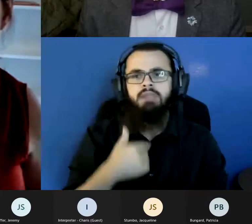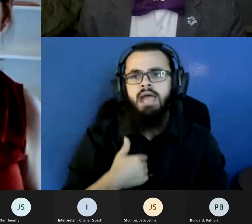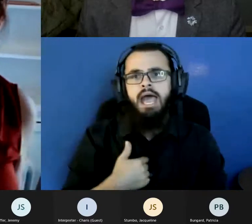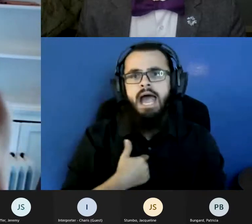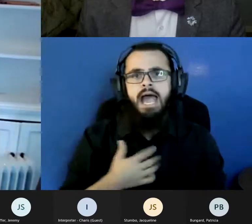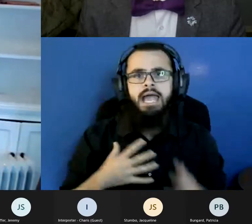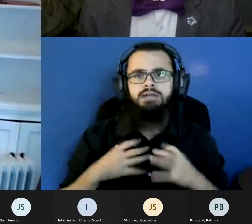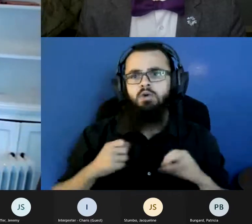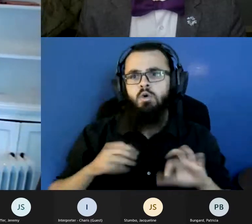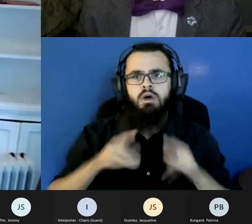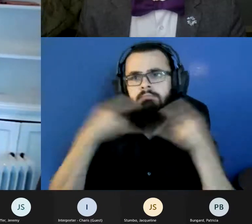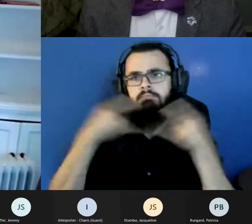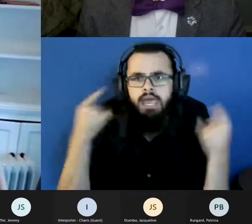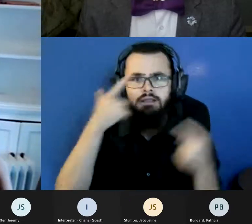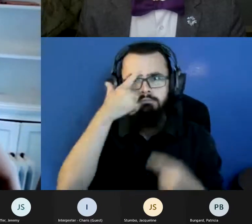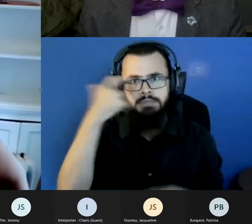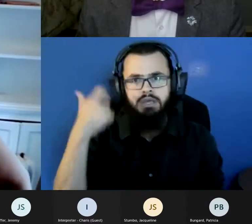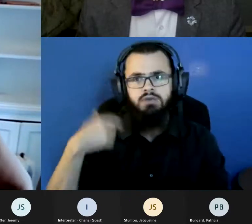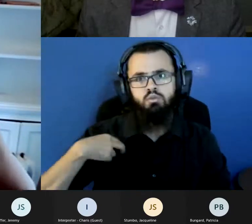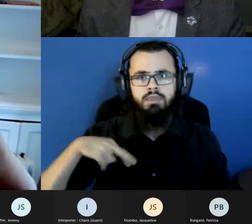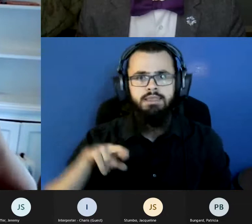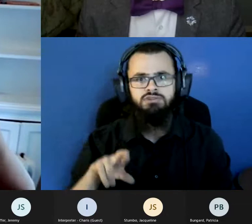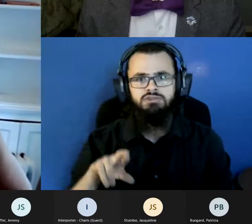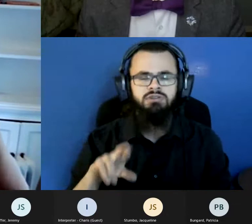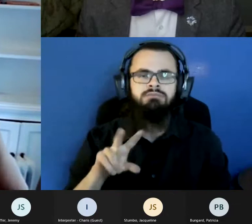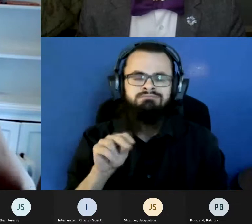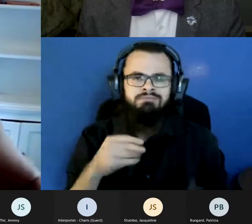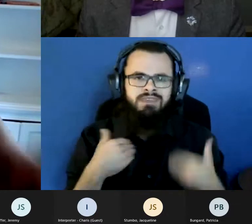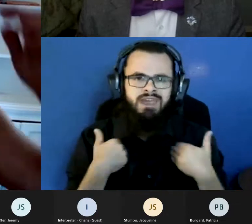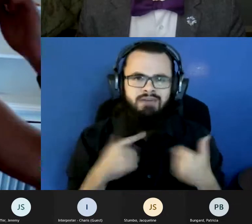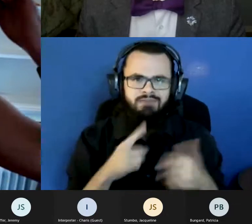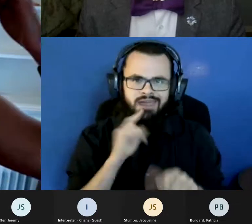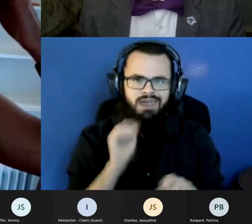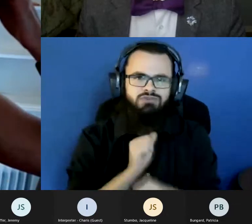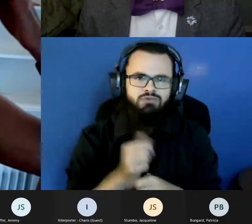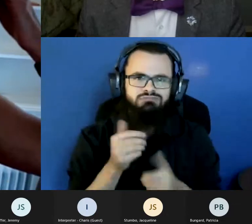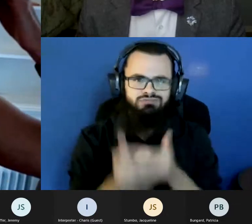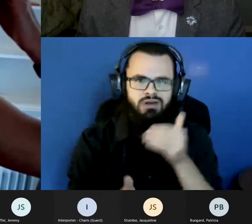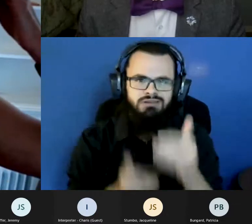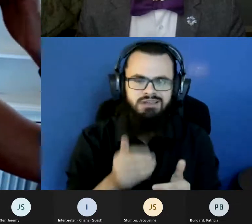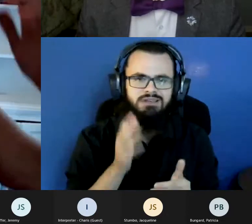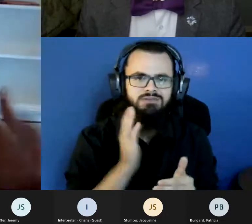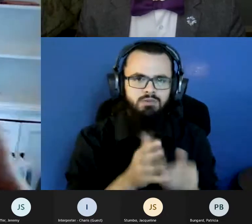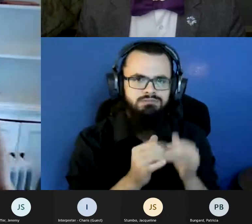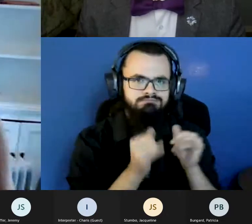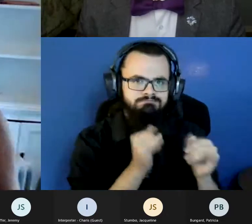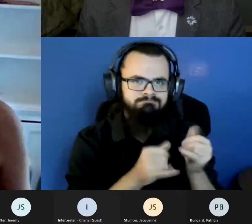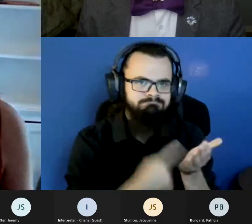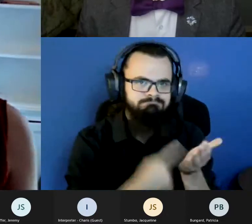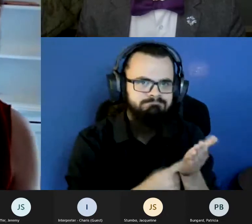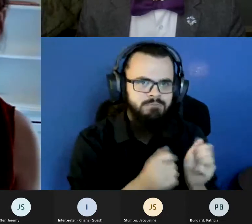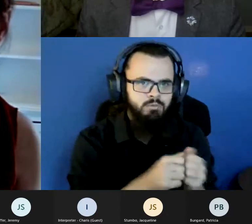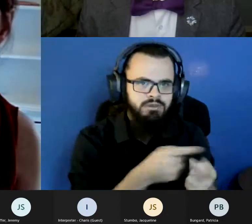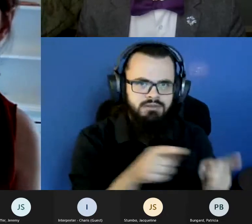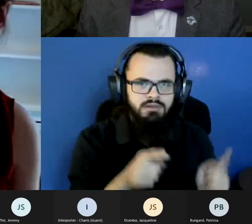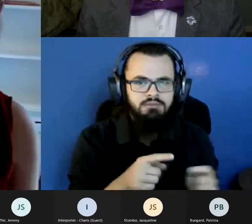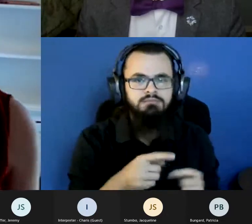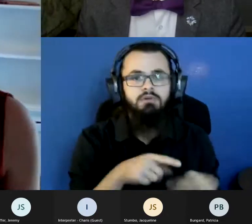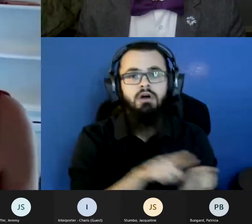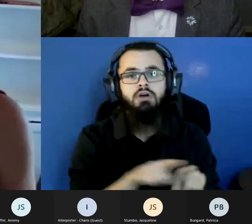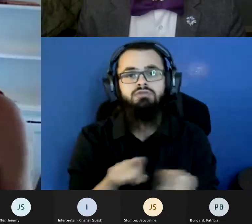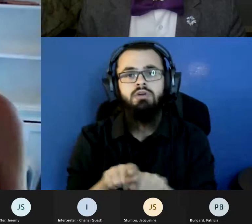There's a process. Same thing with medical. They actually have to have, anyone who wants a mask exemption has to have a